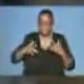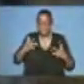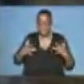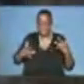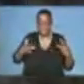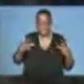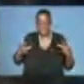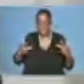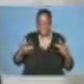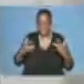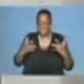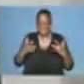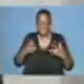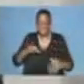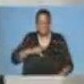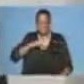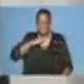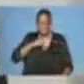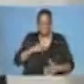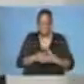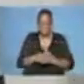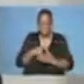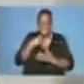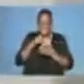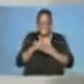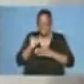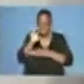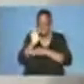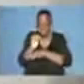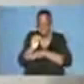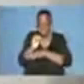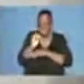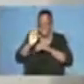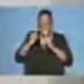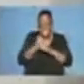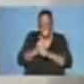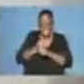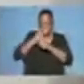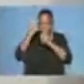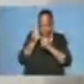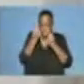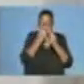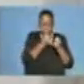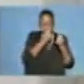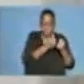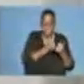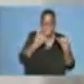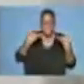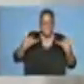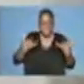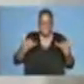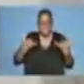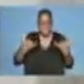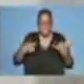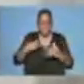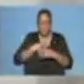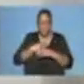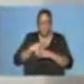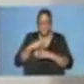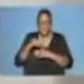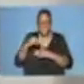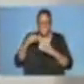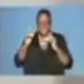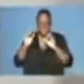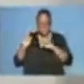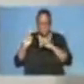pride. Finally, after 50 years of trying, you know, we finally be able to cross that bridge where we able to knock on the door of the